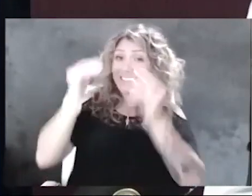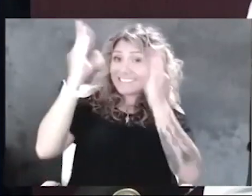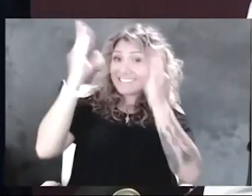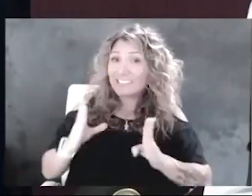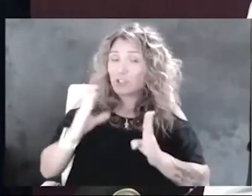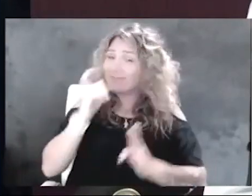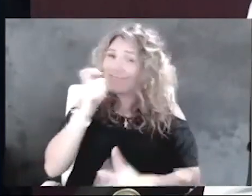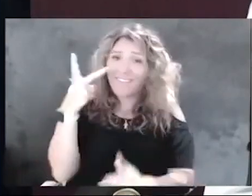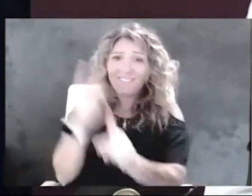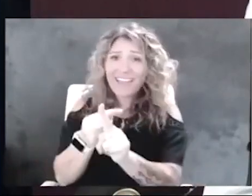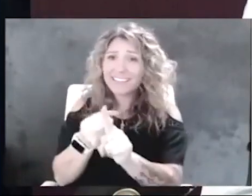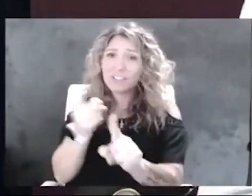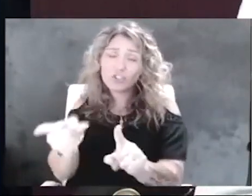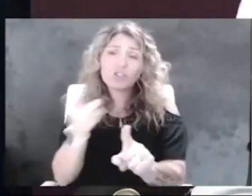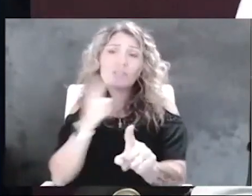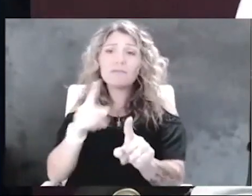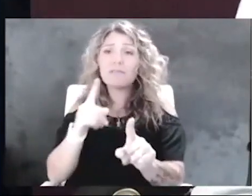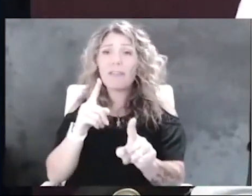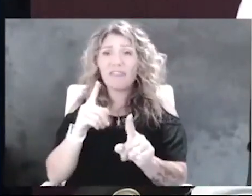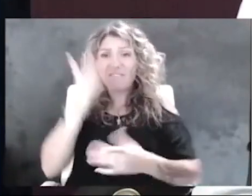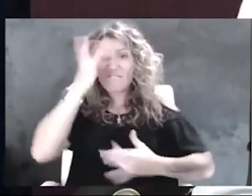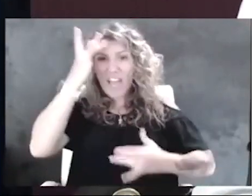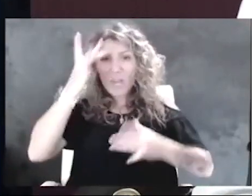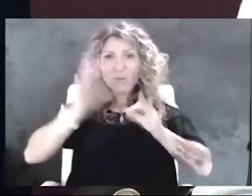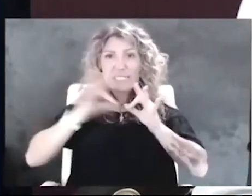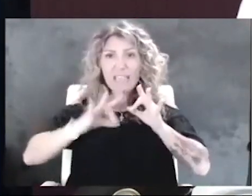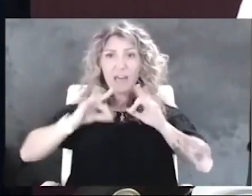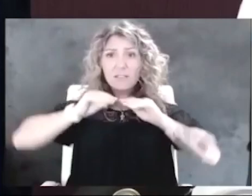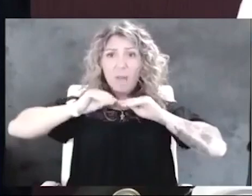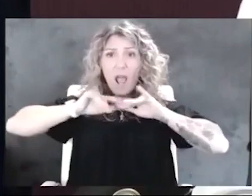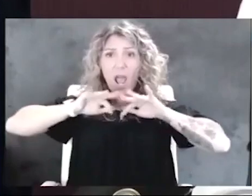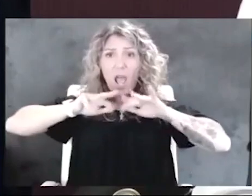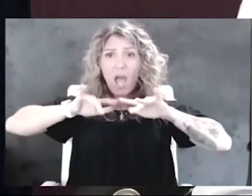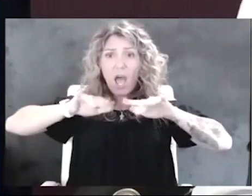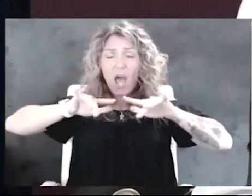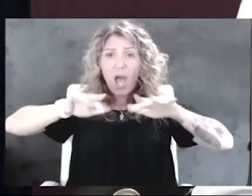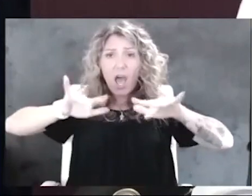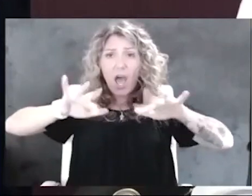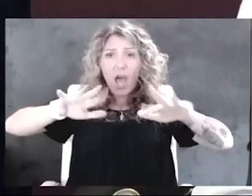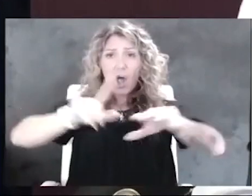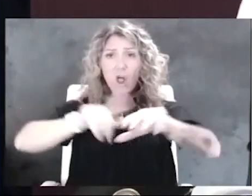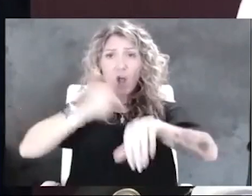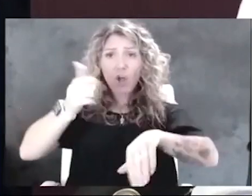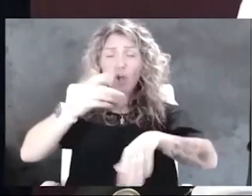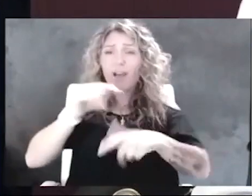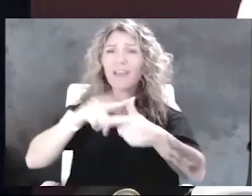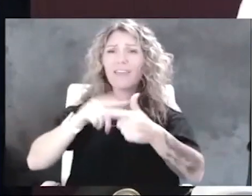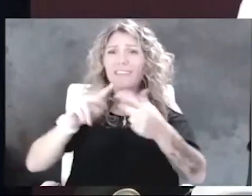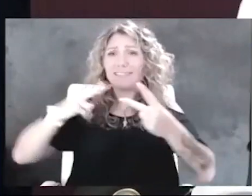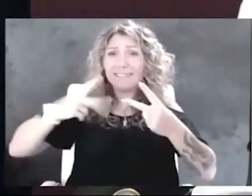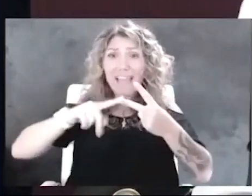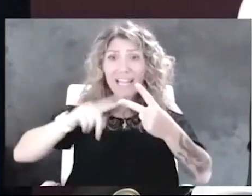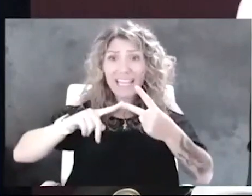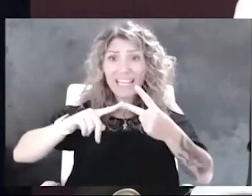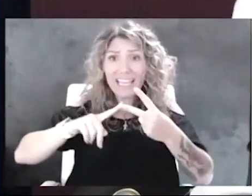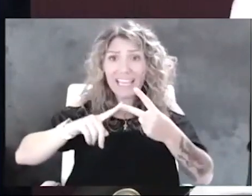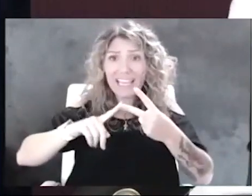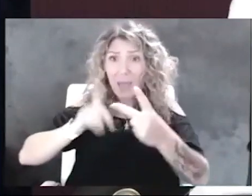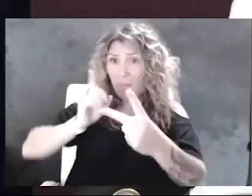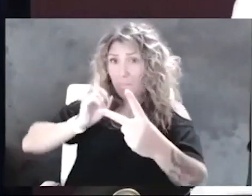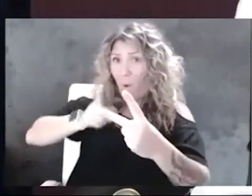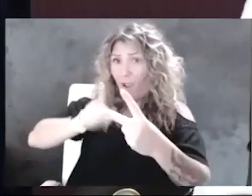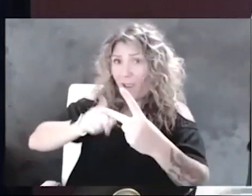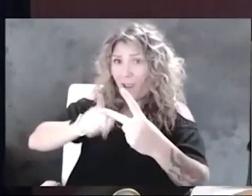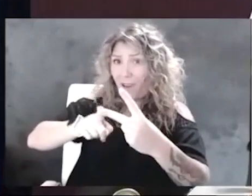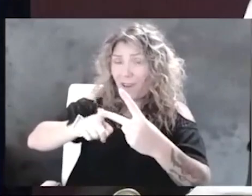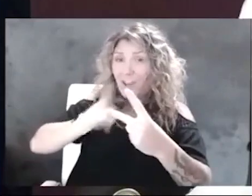longer period of time. And 2, she took her mask off and read a story. And that's really the key. That's really the answer to this question,